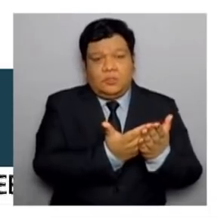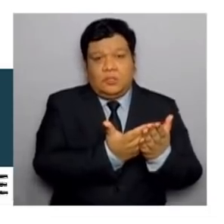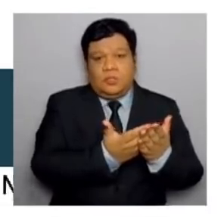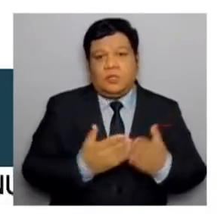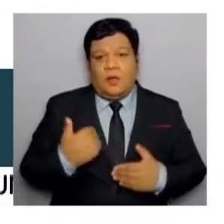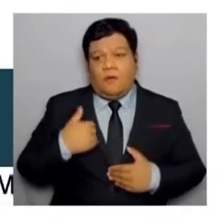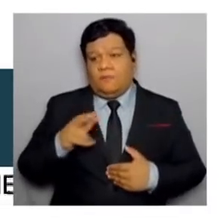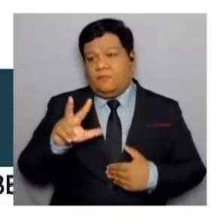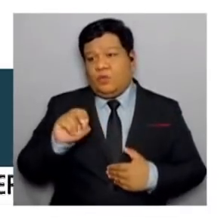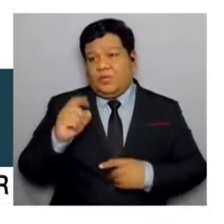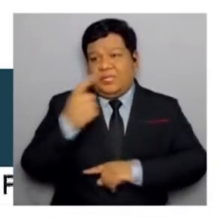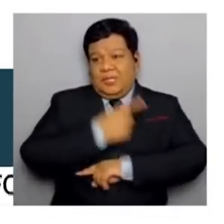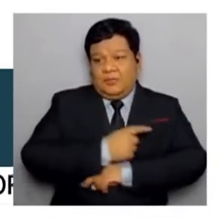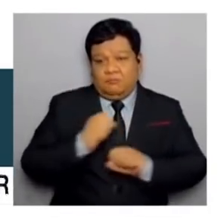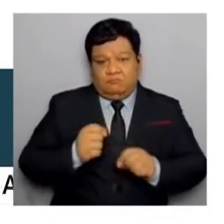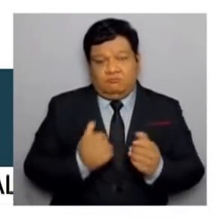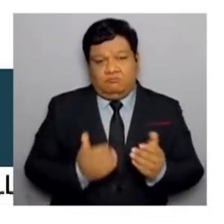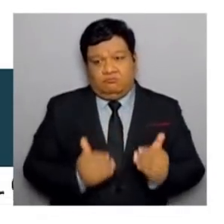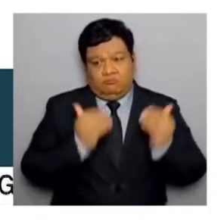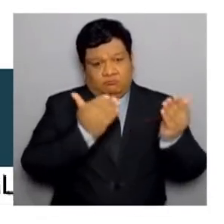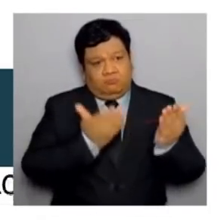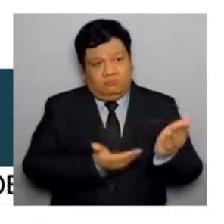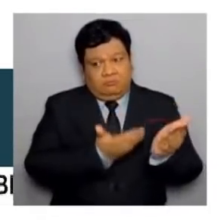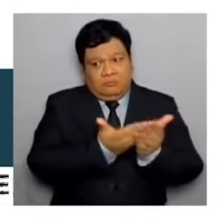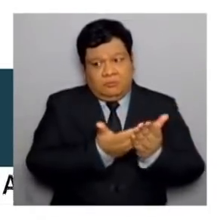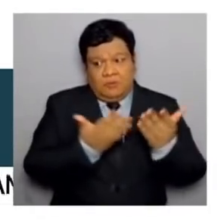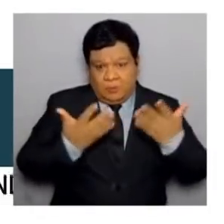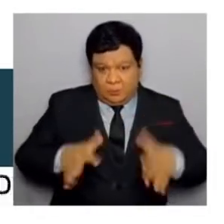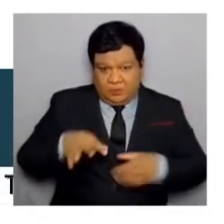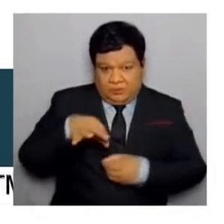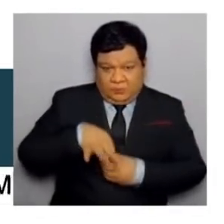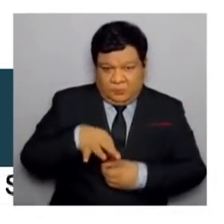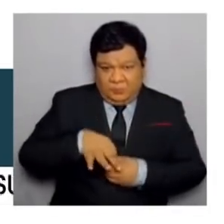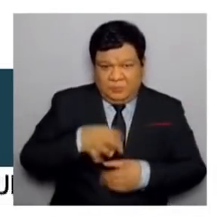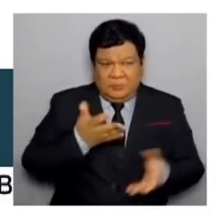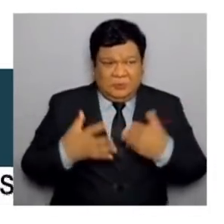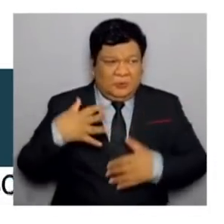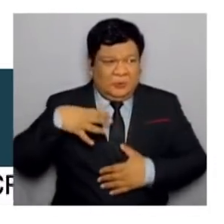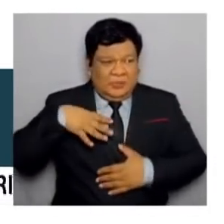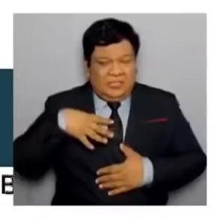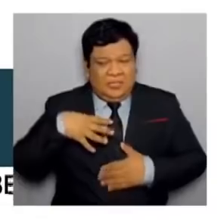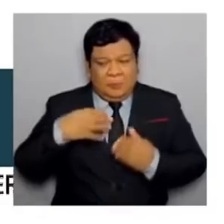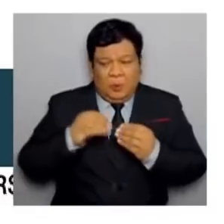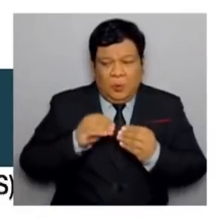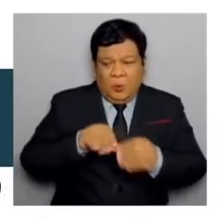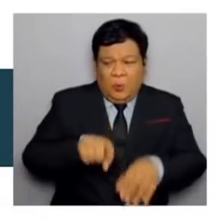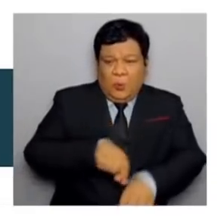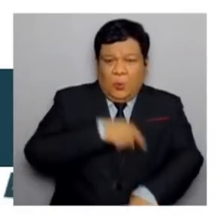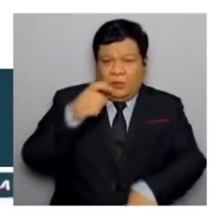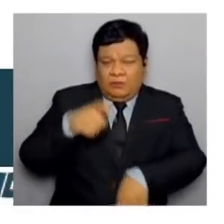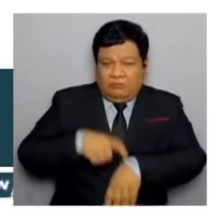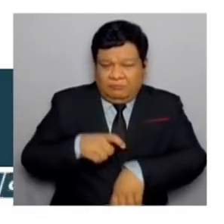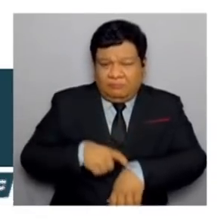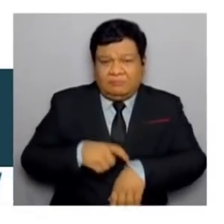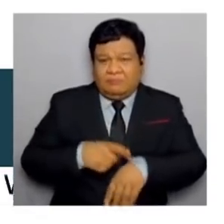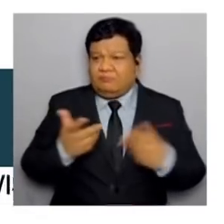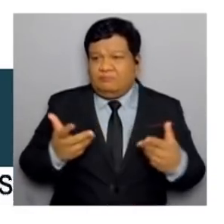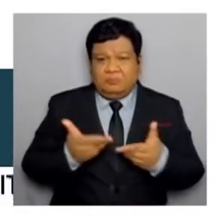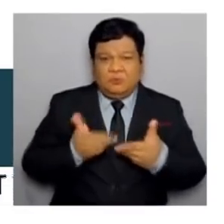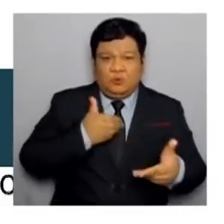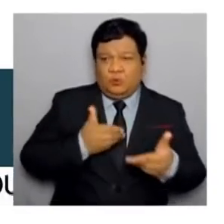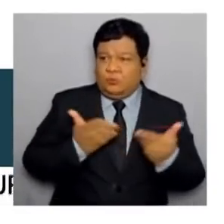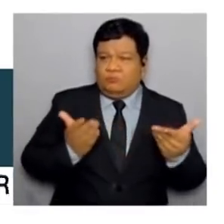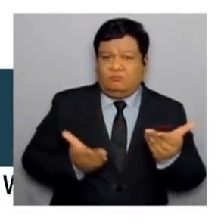Court. So kung after elections na po yan, mag-aantay pa po tayo ng medyo matagal-tagal pa bago makaakyat yung